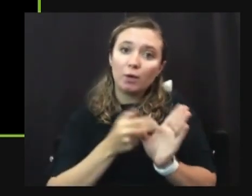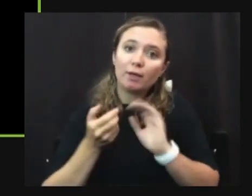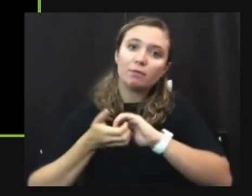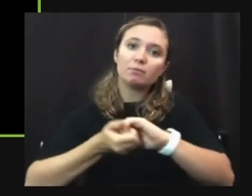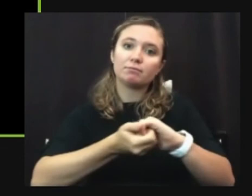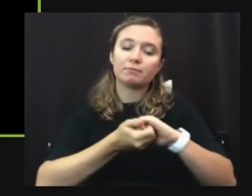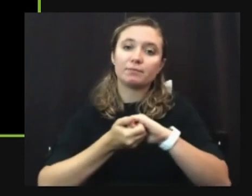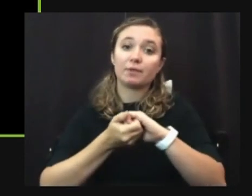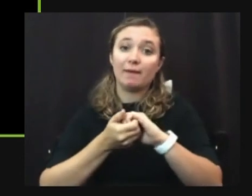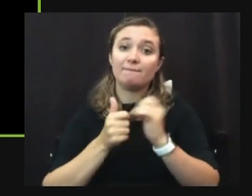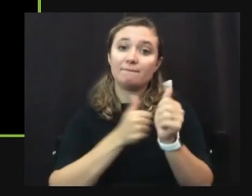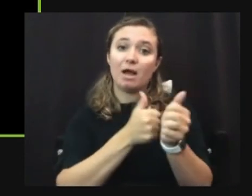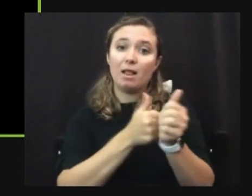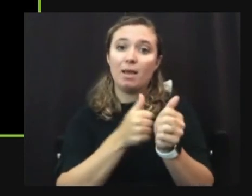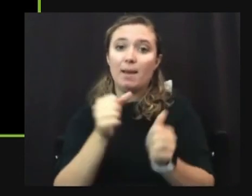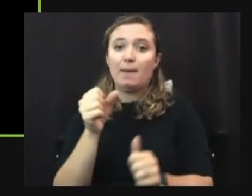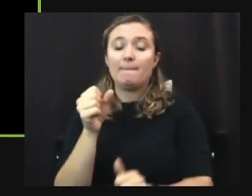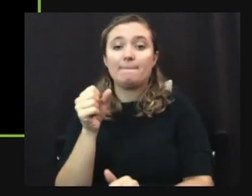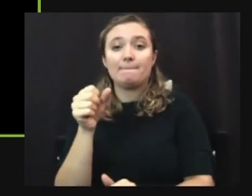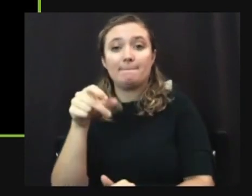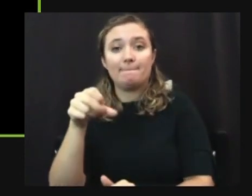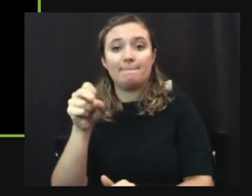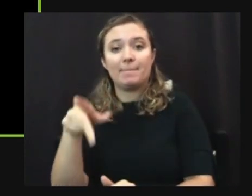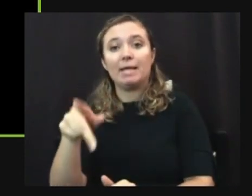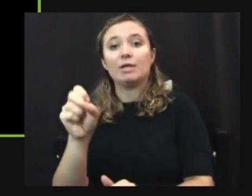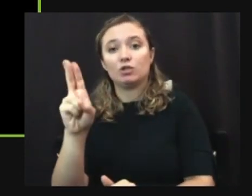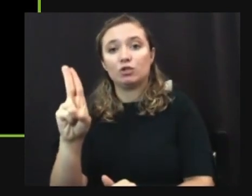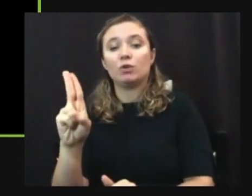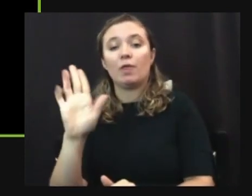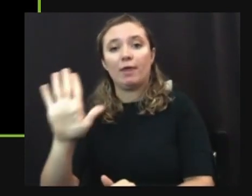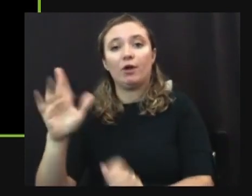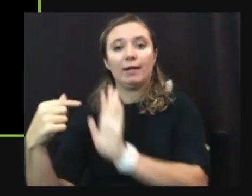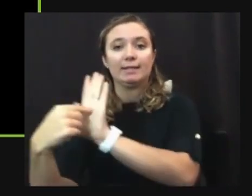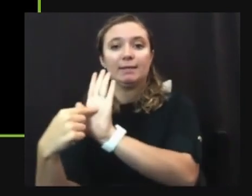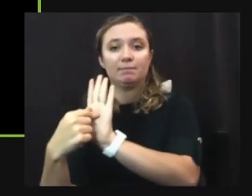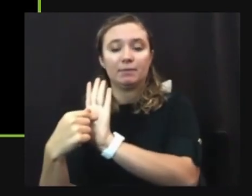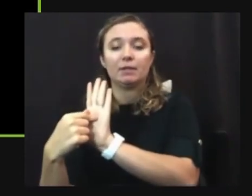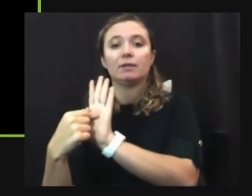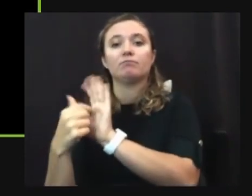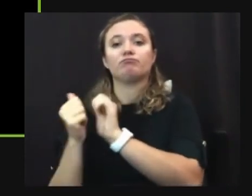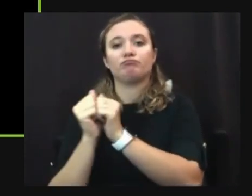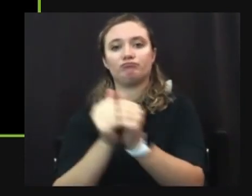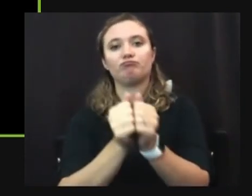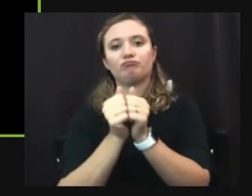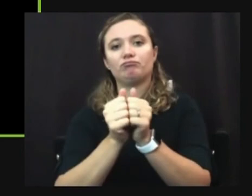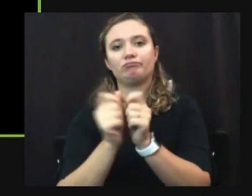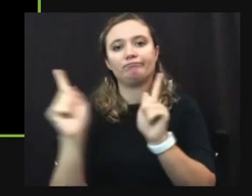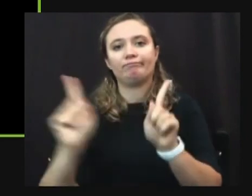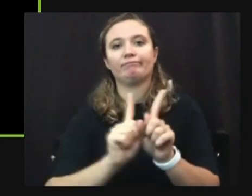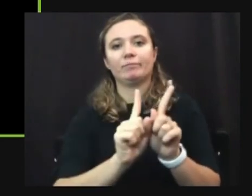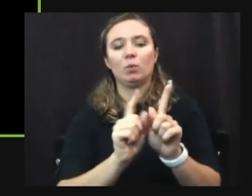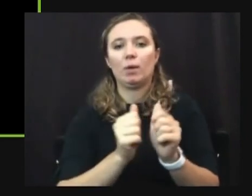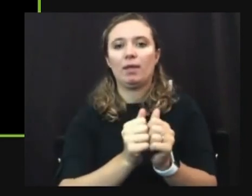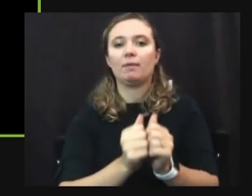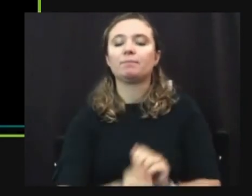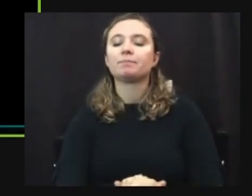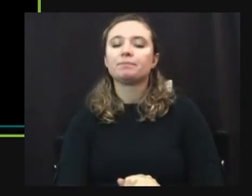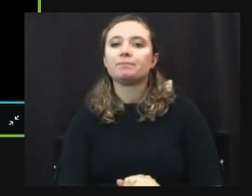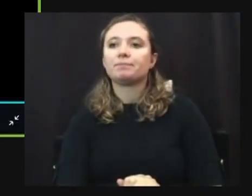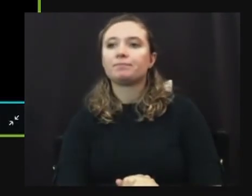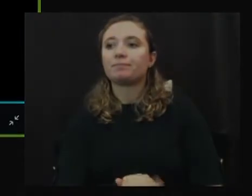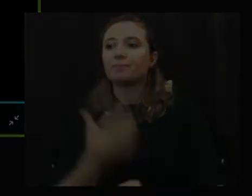Penn State's example and be co-conspirators with us. Thank you. Thanks, everyone.